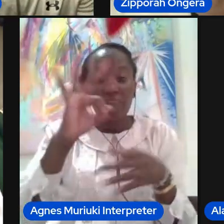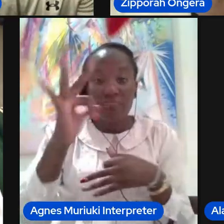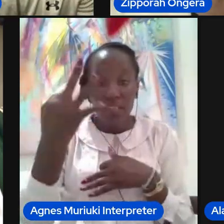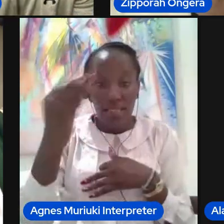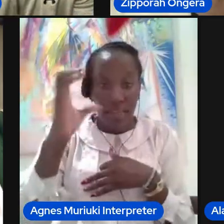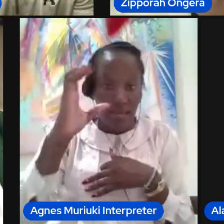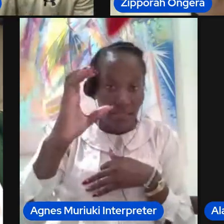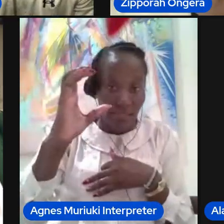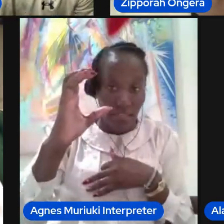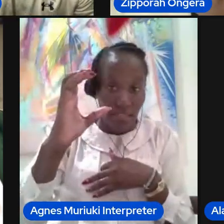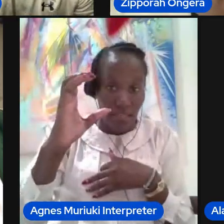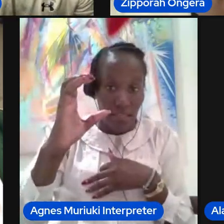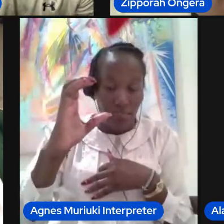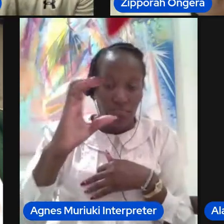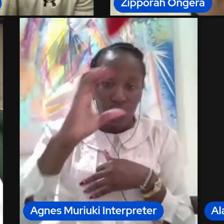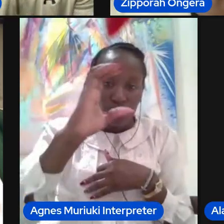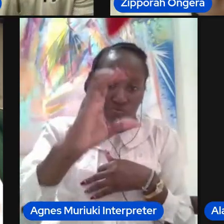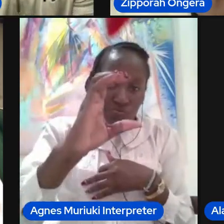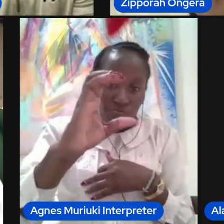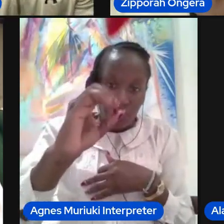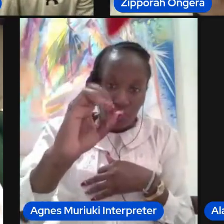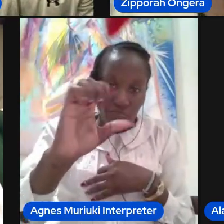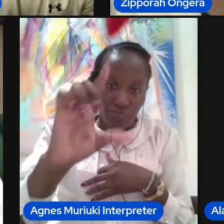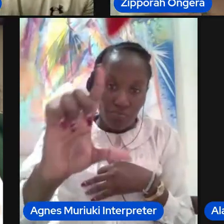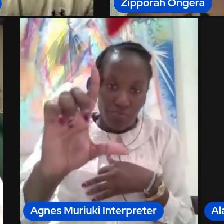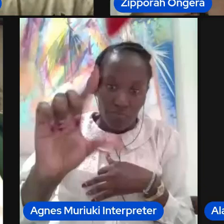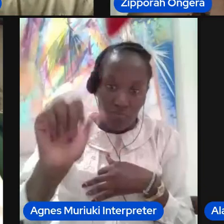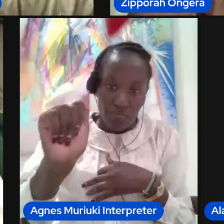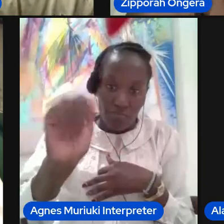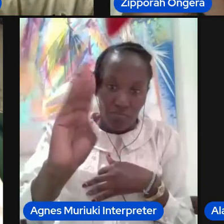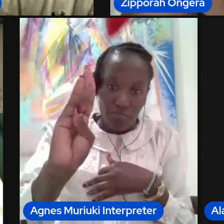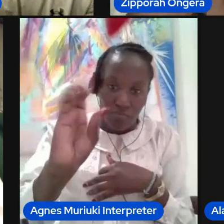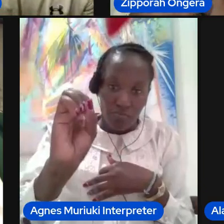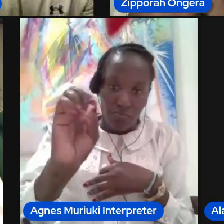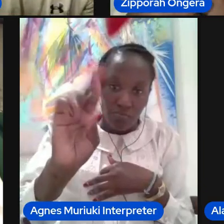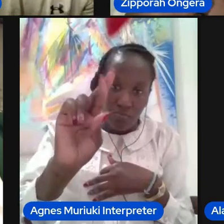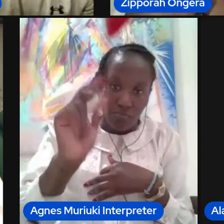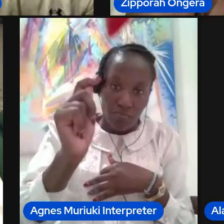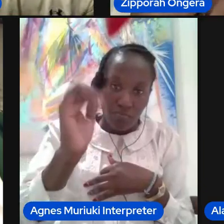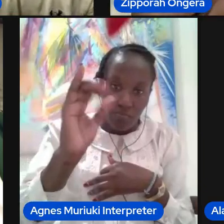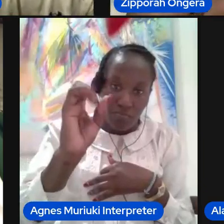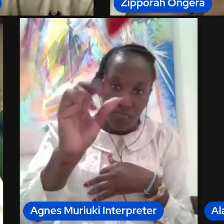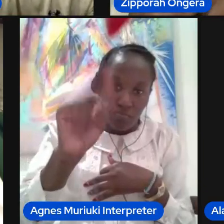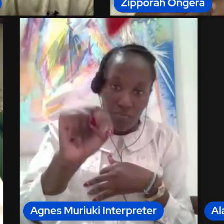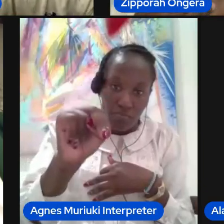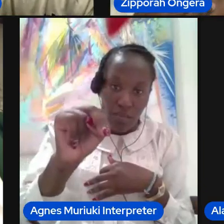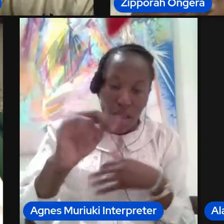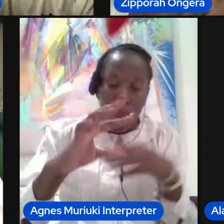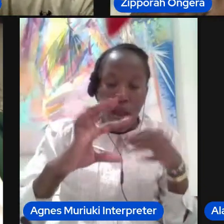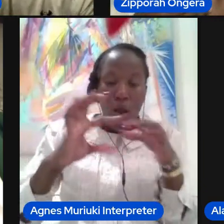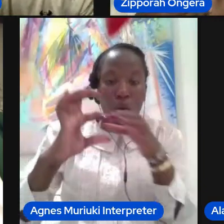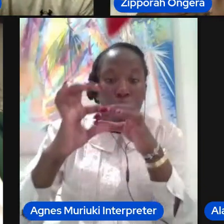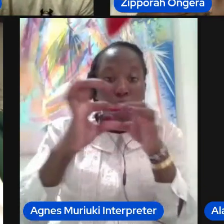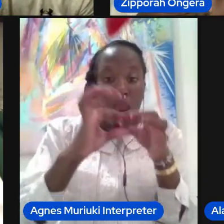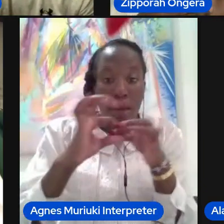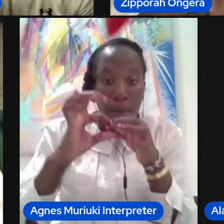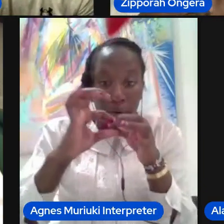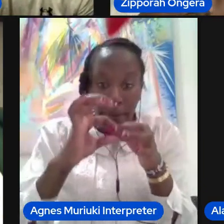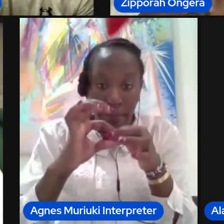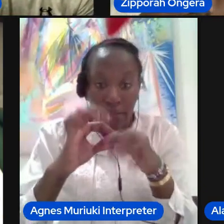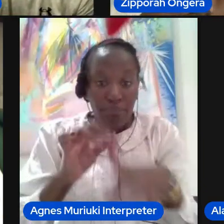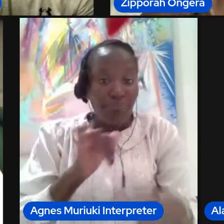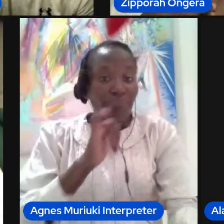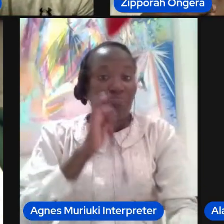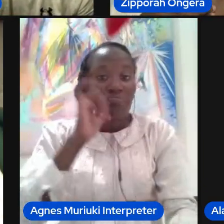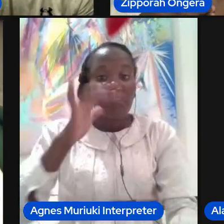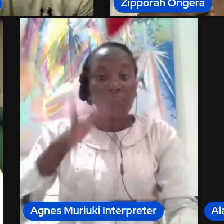is collaboration. Please don't shy away from looking for somebody else to collaborate